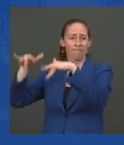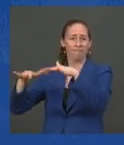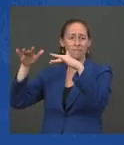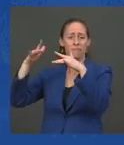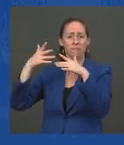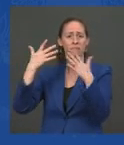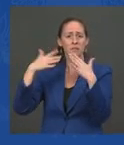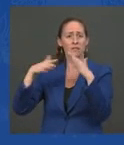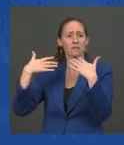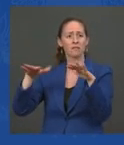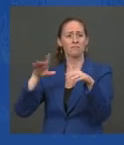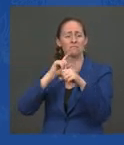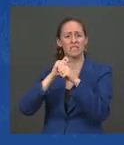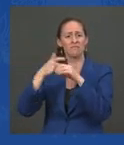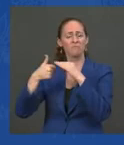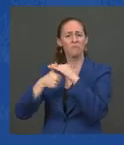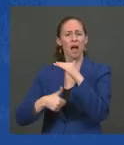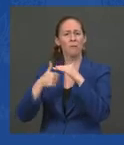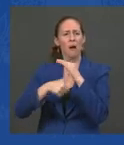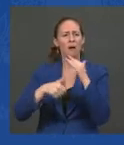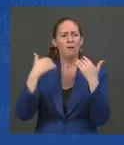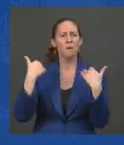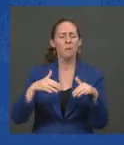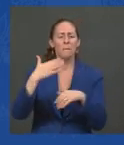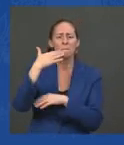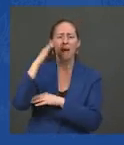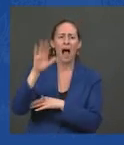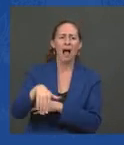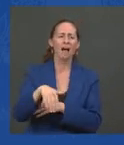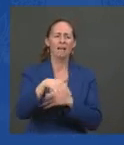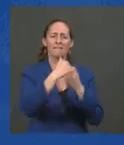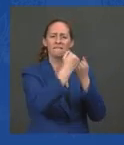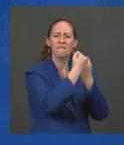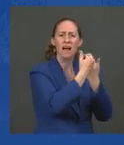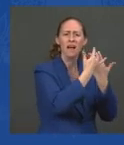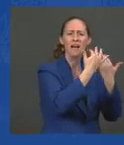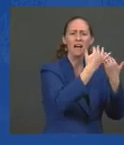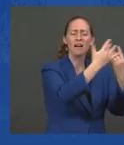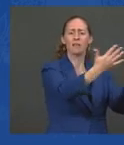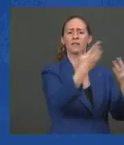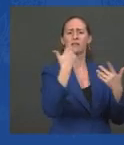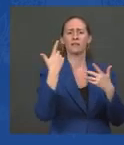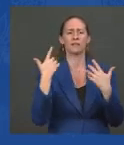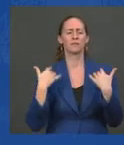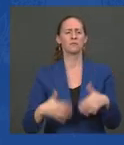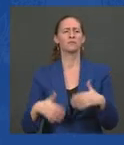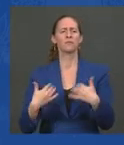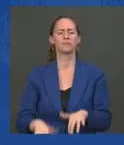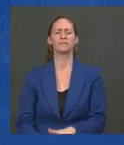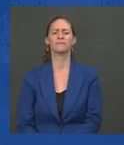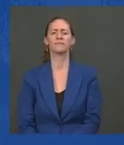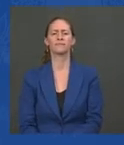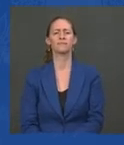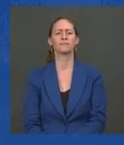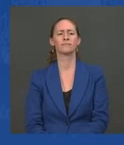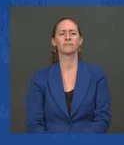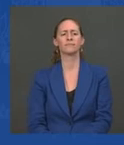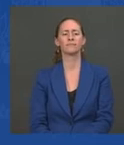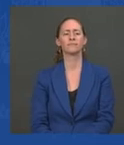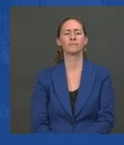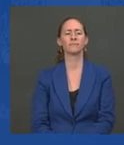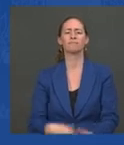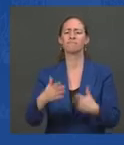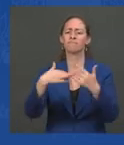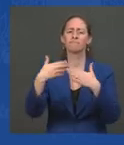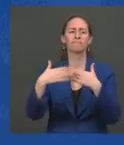Superstorms, droughts, wildfire, hurricanes. This is the promise for America, urban and rural, and all across America, not just